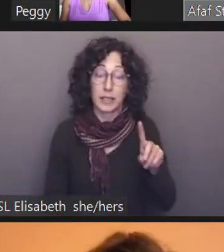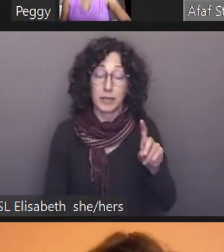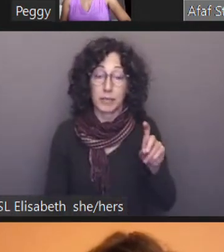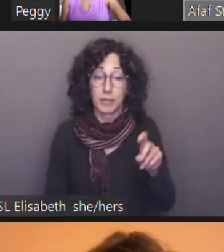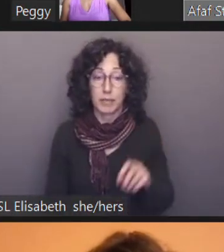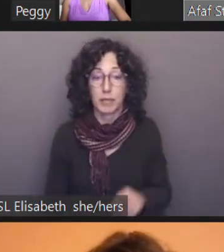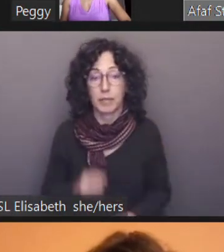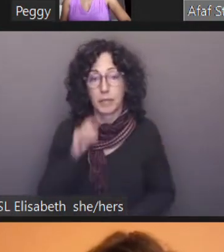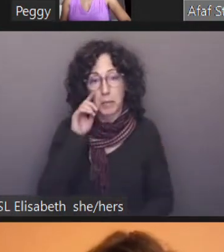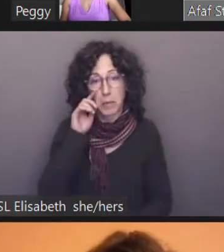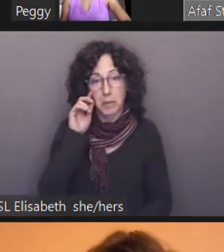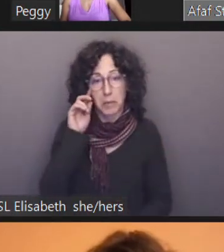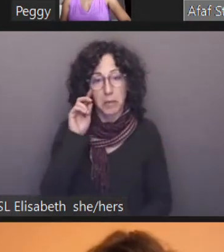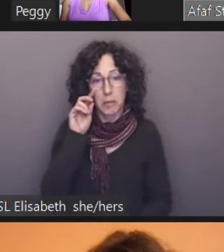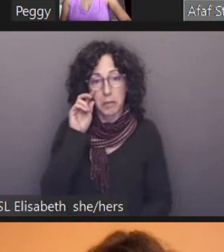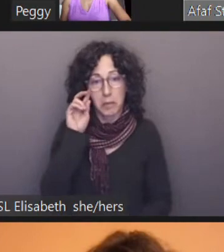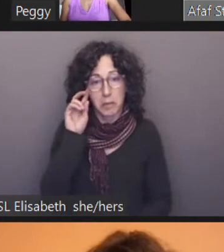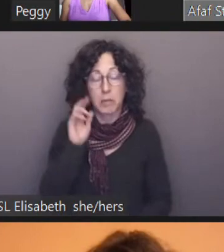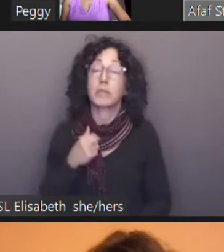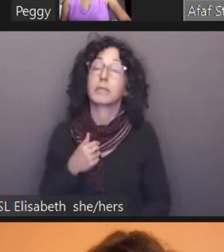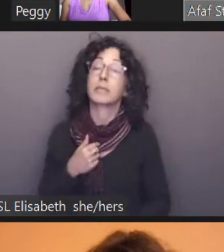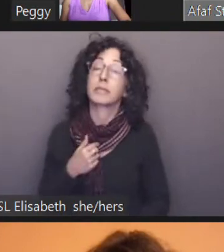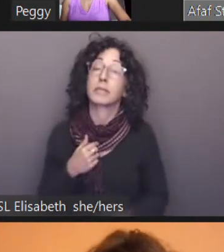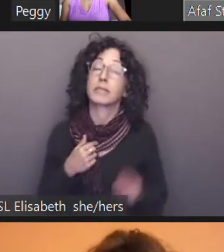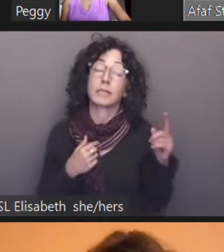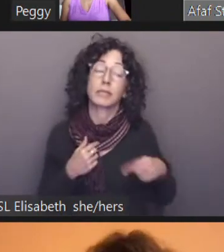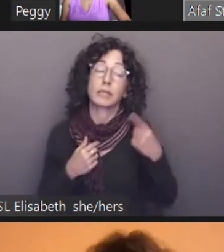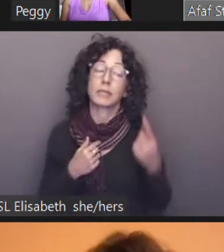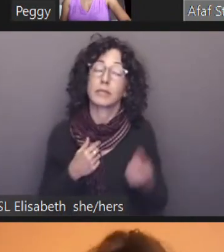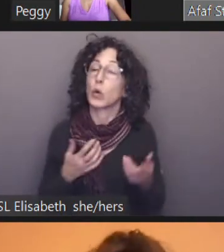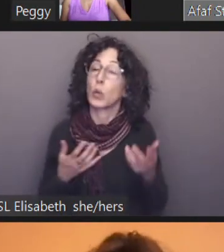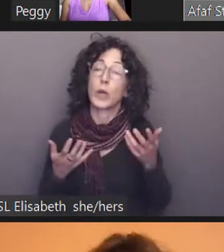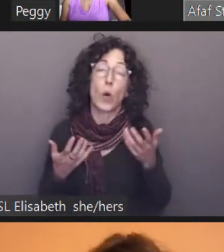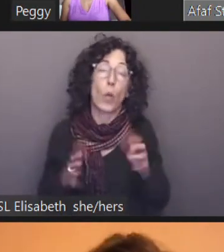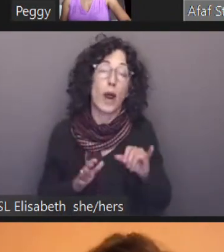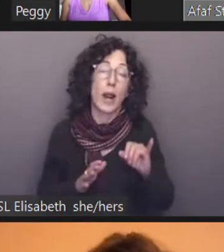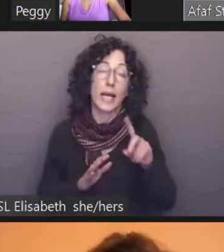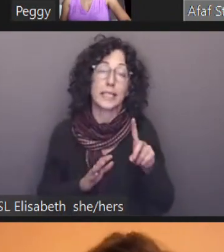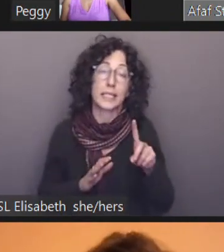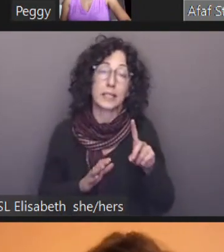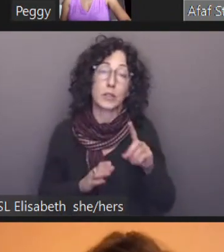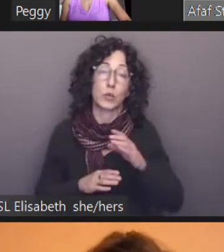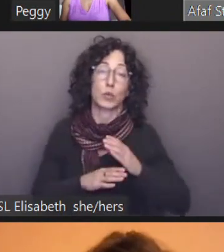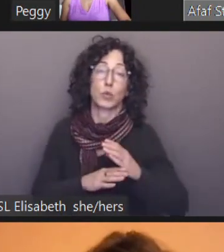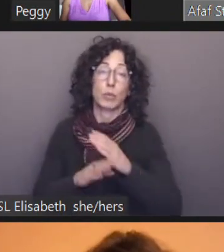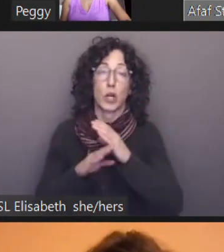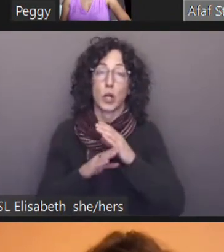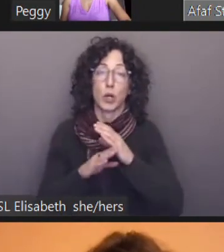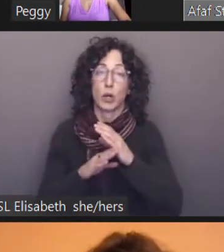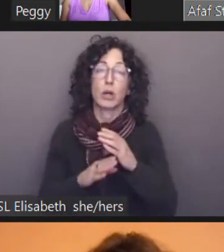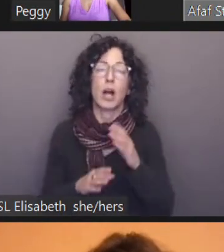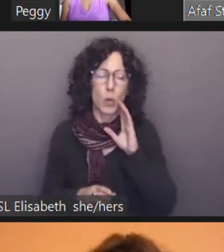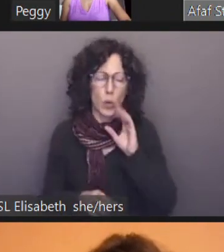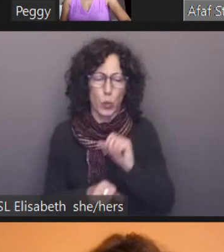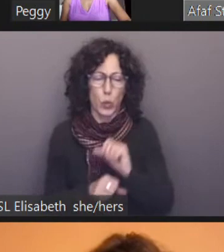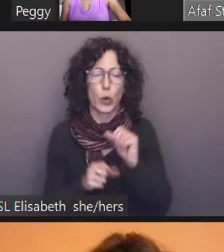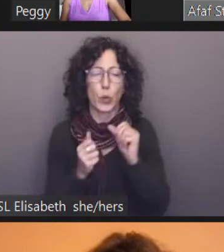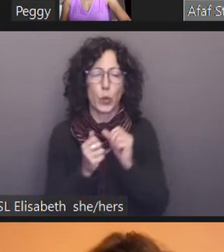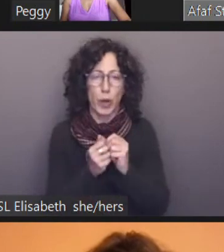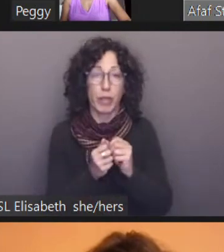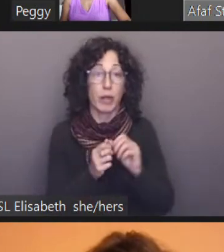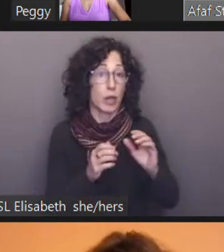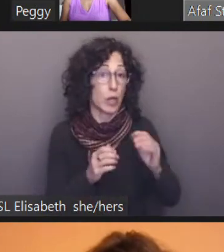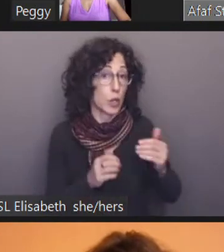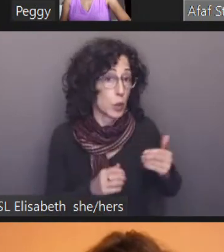that we do not want identification to be a barrier. And so we will work with youth and families to ensure